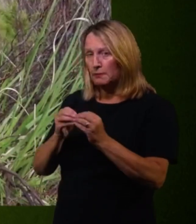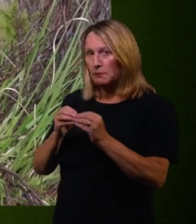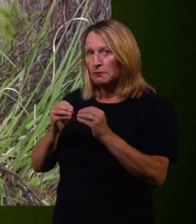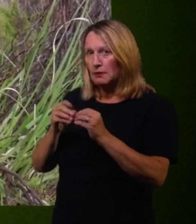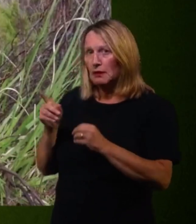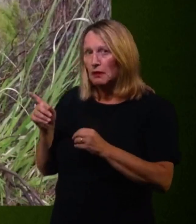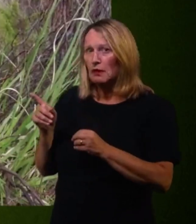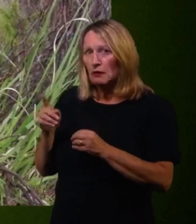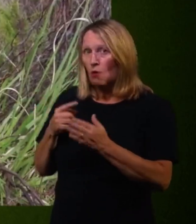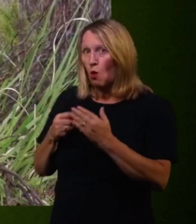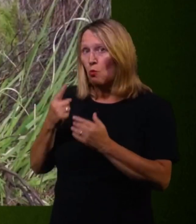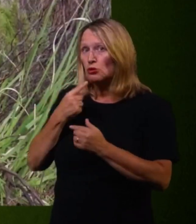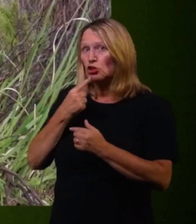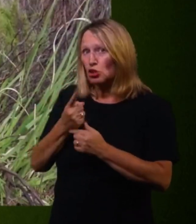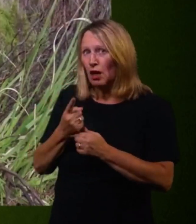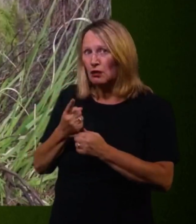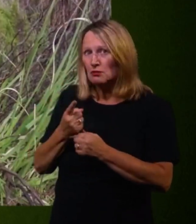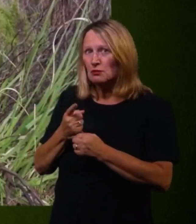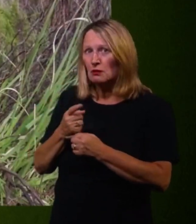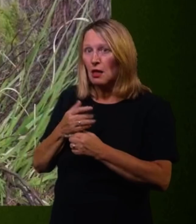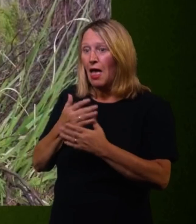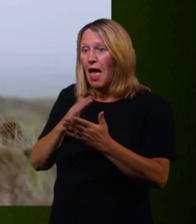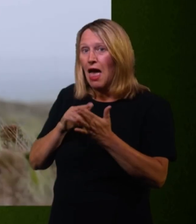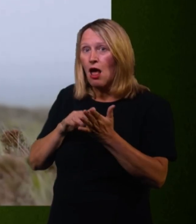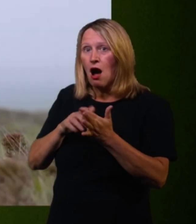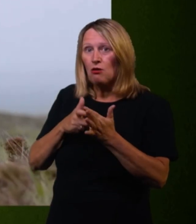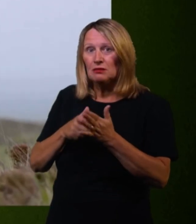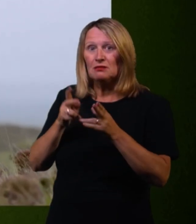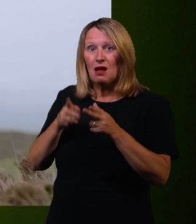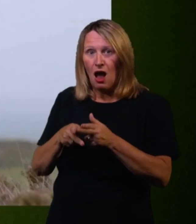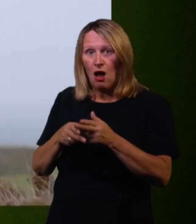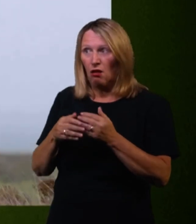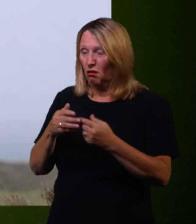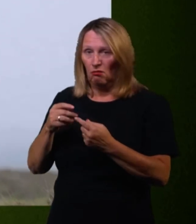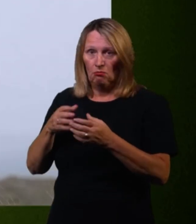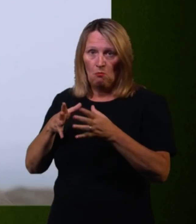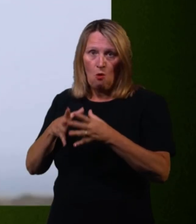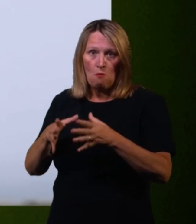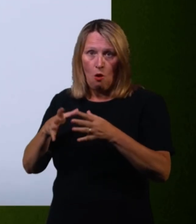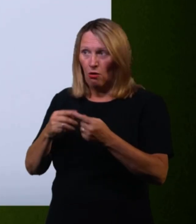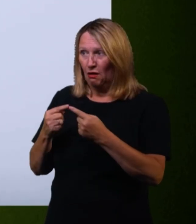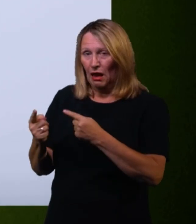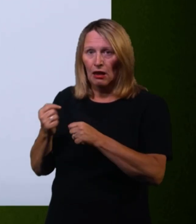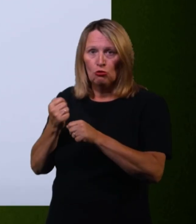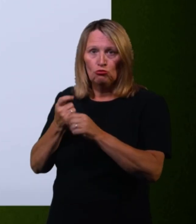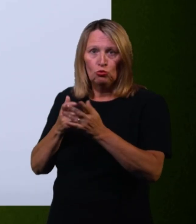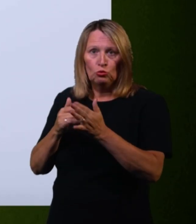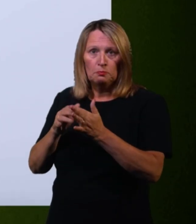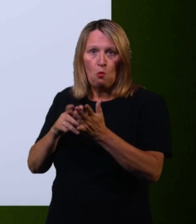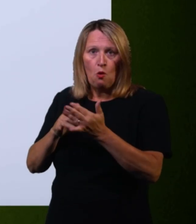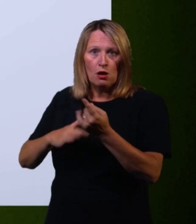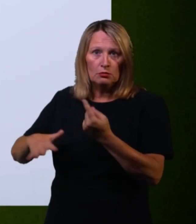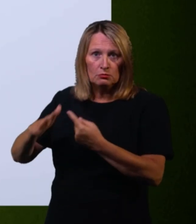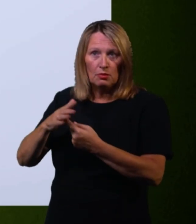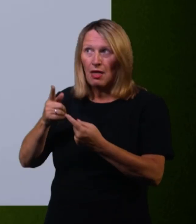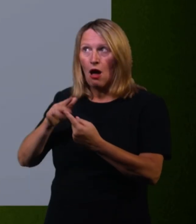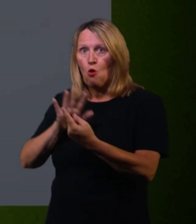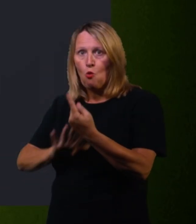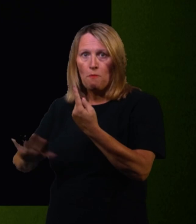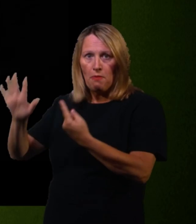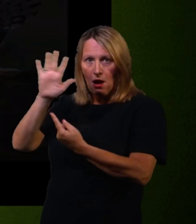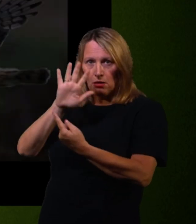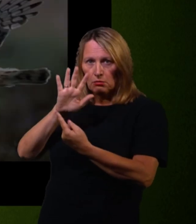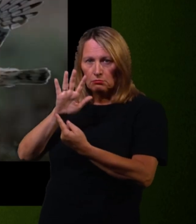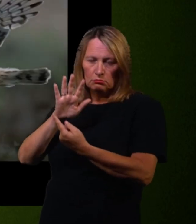RSPB are not the only ones to suggest that more hen harriers die on or near grouse moors than anywhere else. A Natural England study from